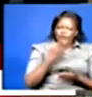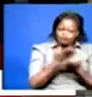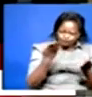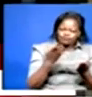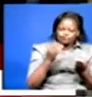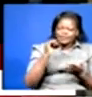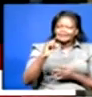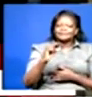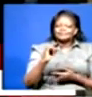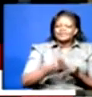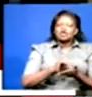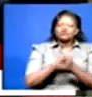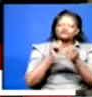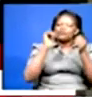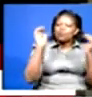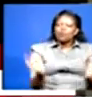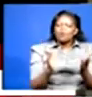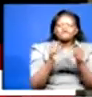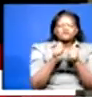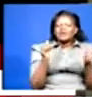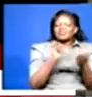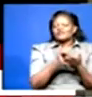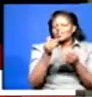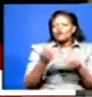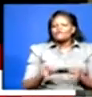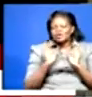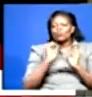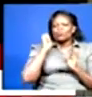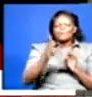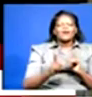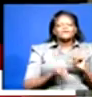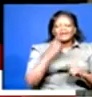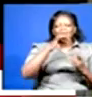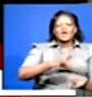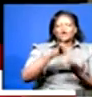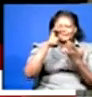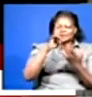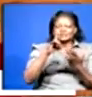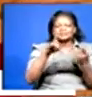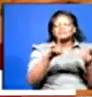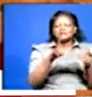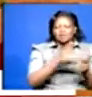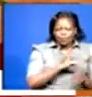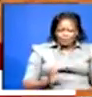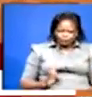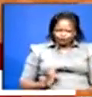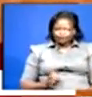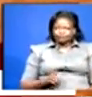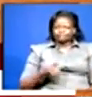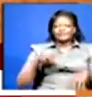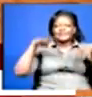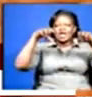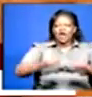General, your welfare first and that of officers will be our first priority at the Commission. Koome takes over